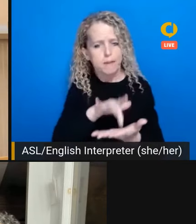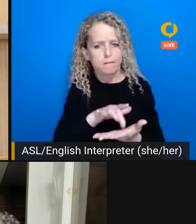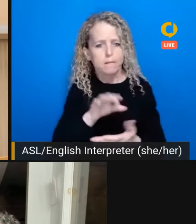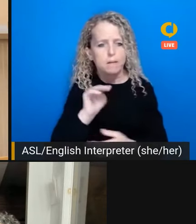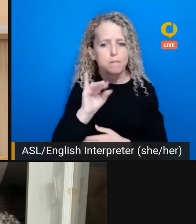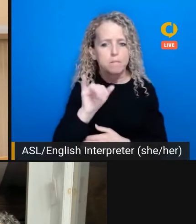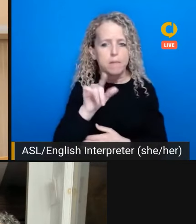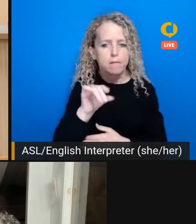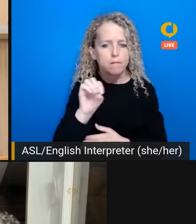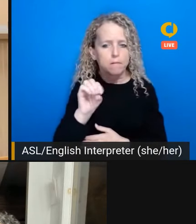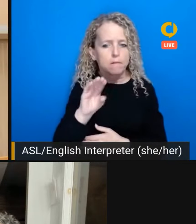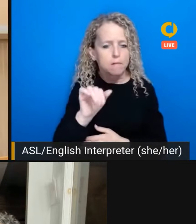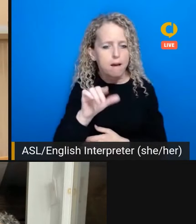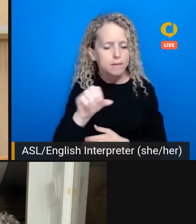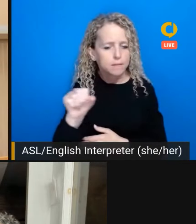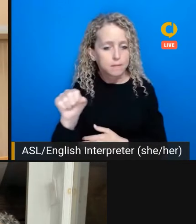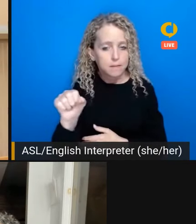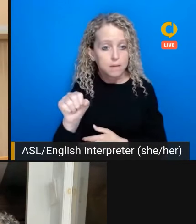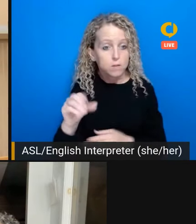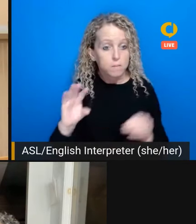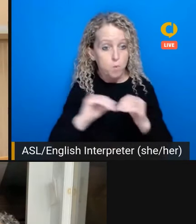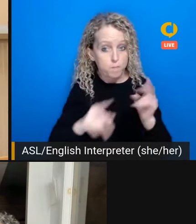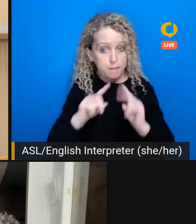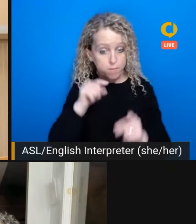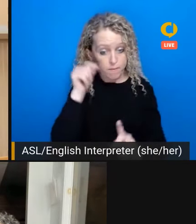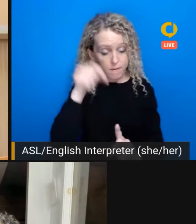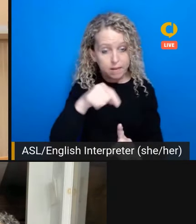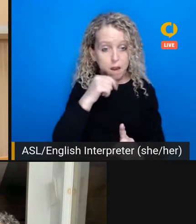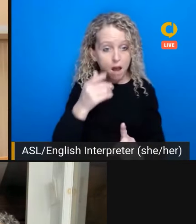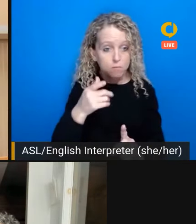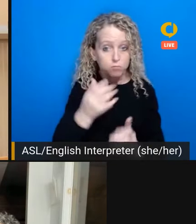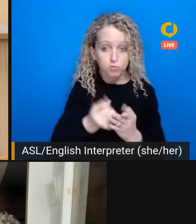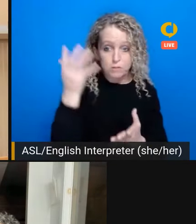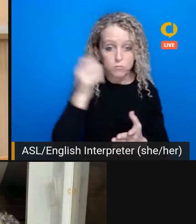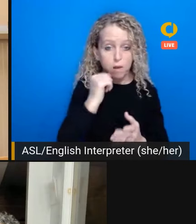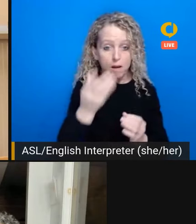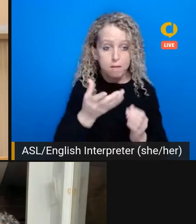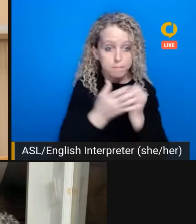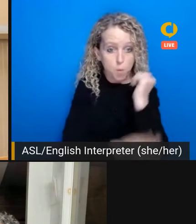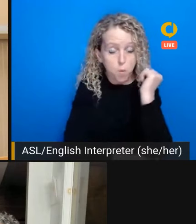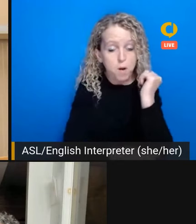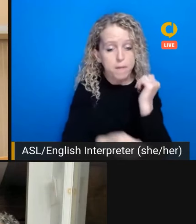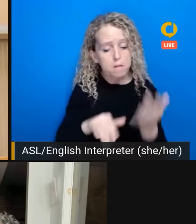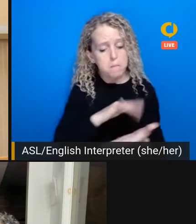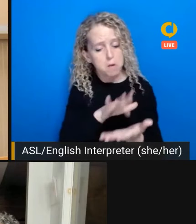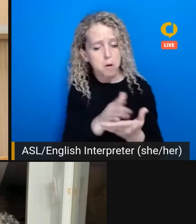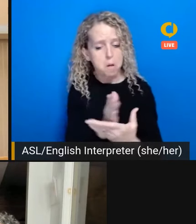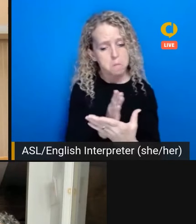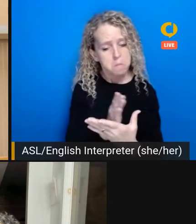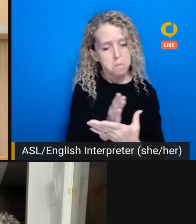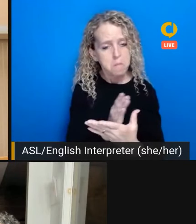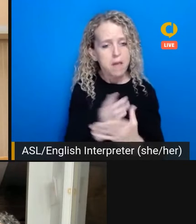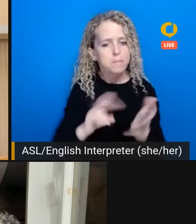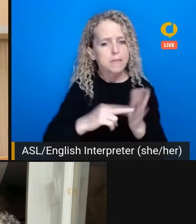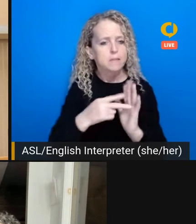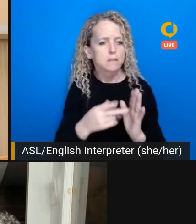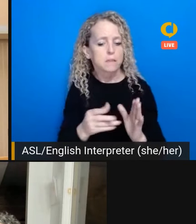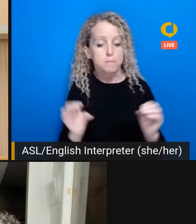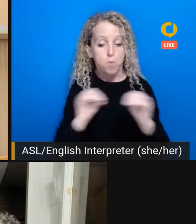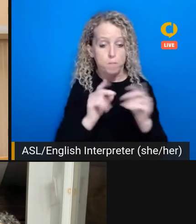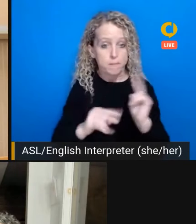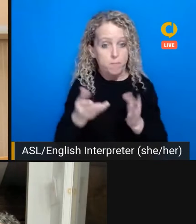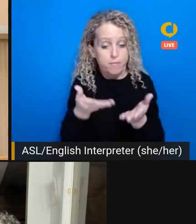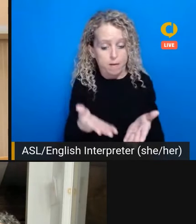middle. And the more people who are in the middle, the healthier our society is. The increasing automation of everyday